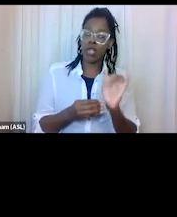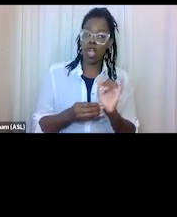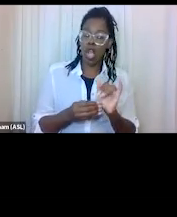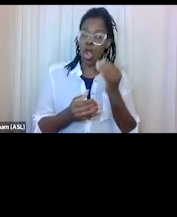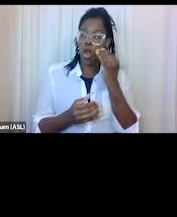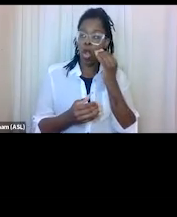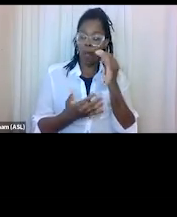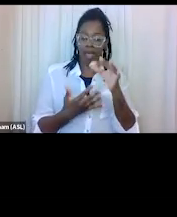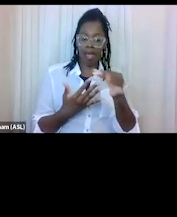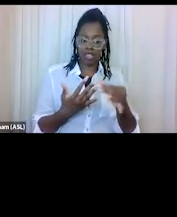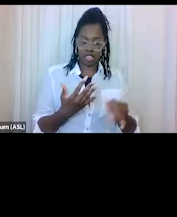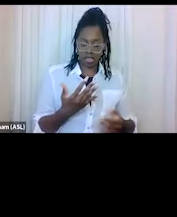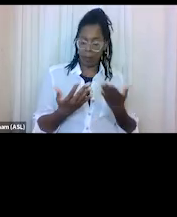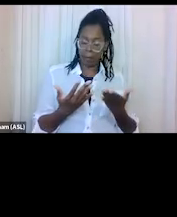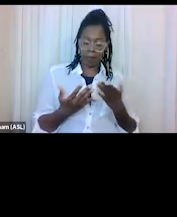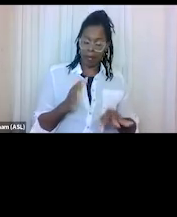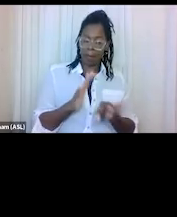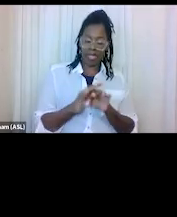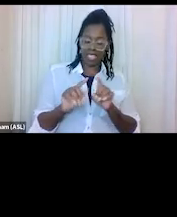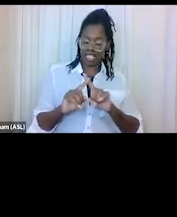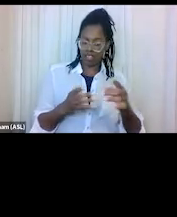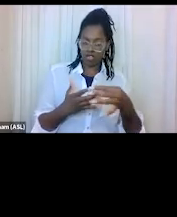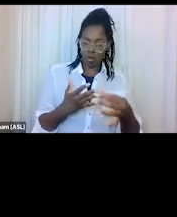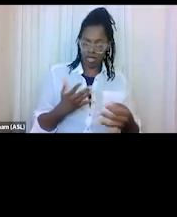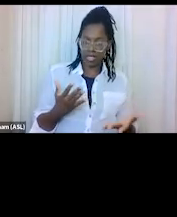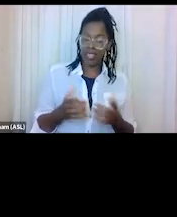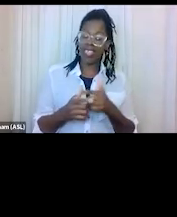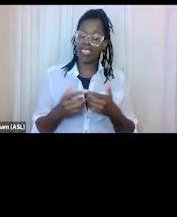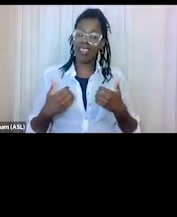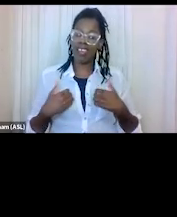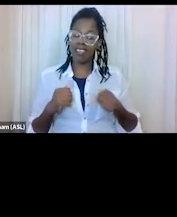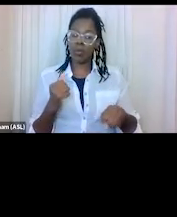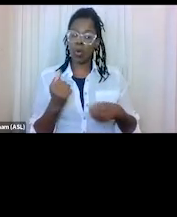choices are and they can make a different choice and have the support to make different